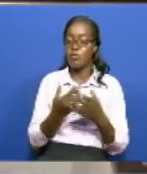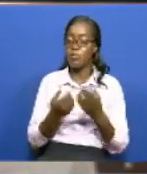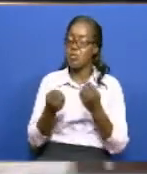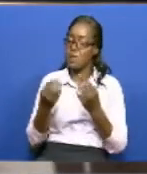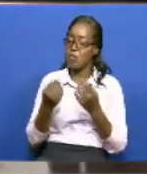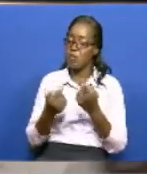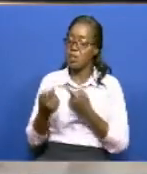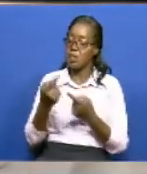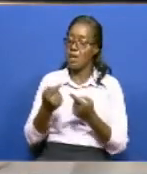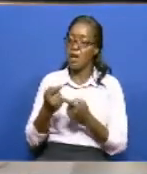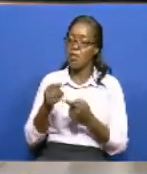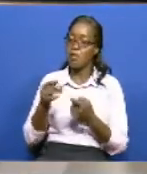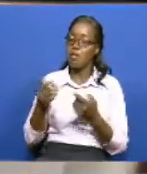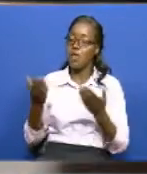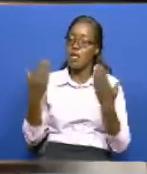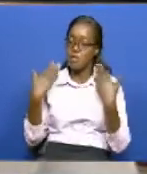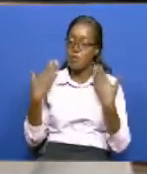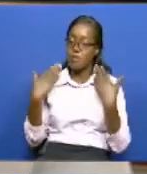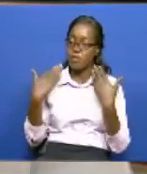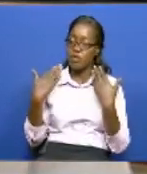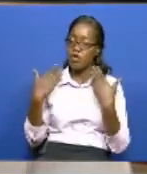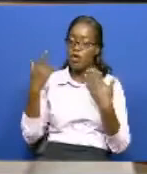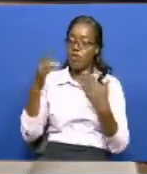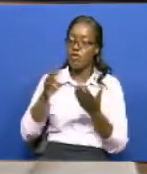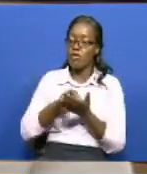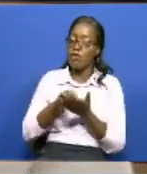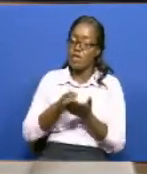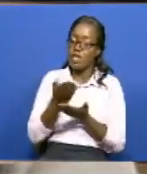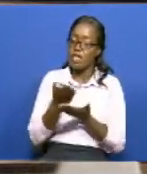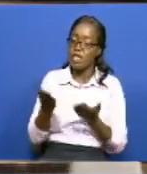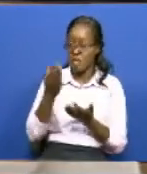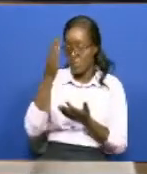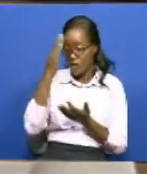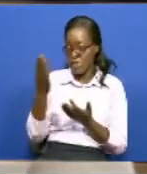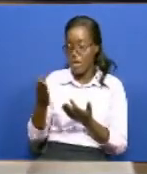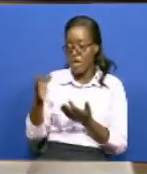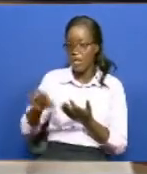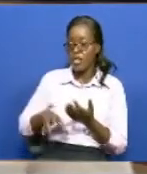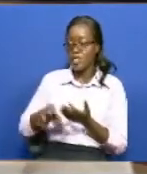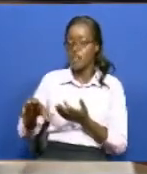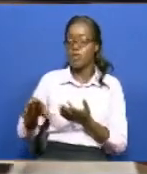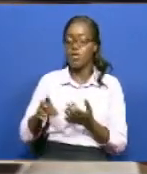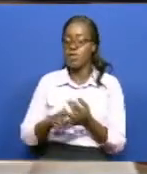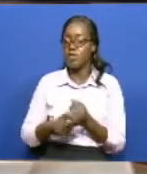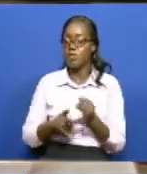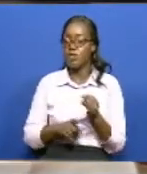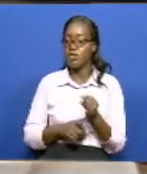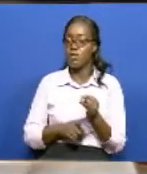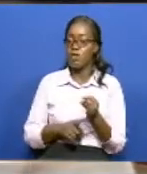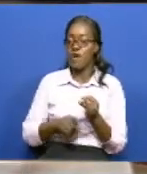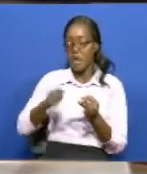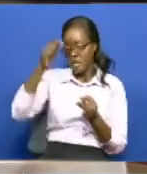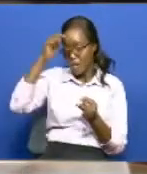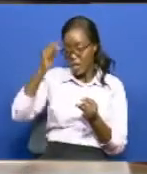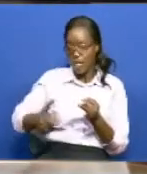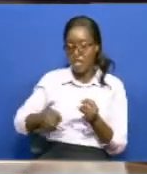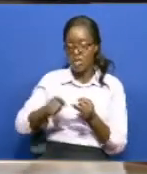Meru kufanya kesi yao huko Meru. Unajua huko Meru ni transport, ni wakili,